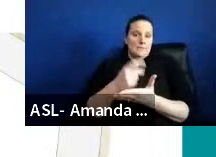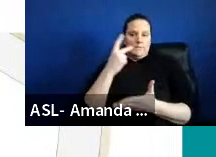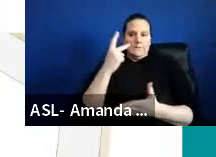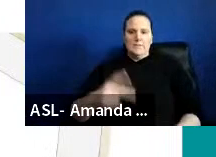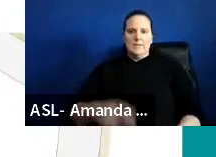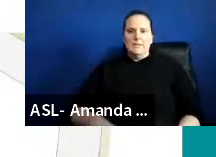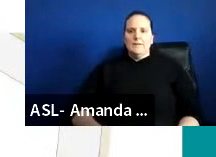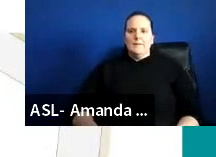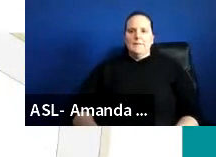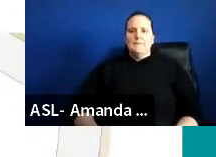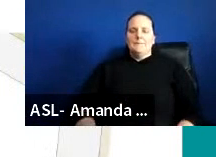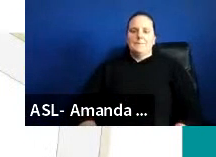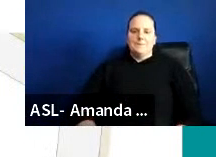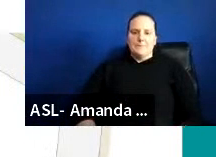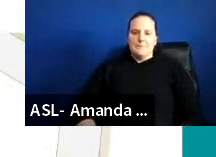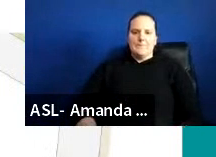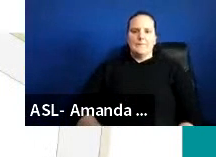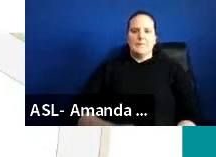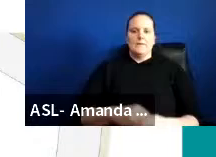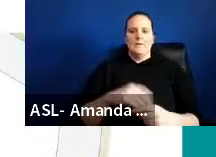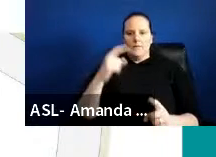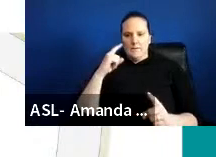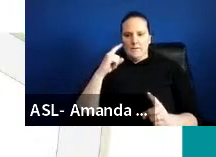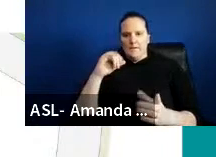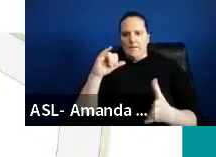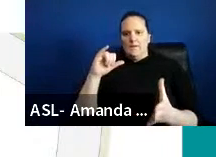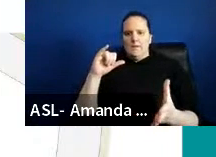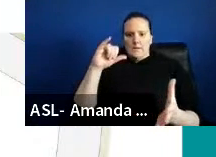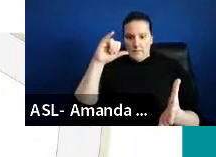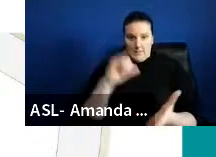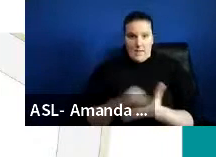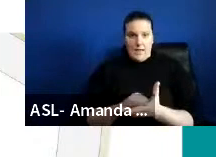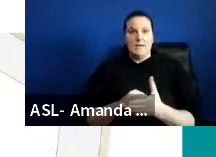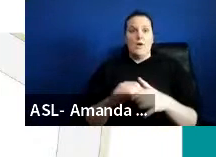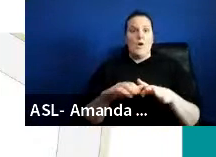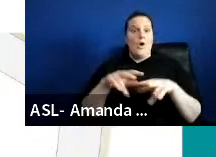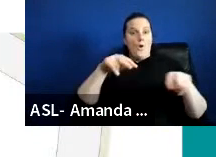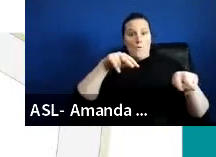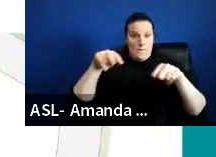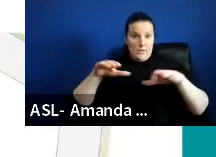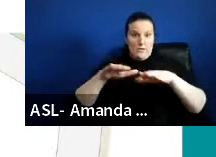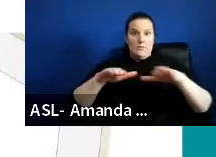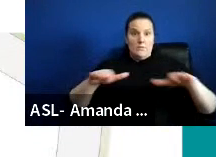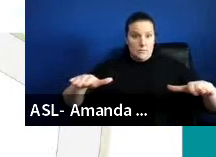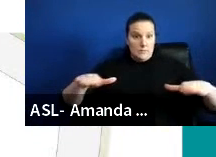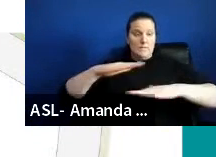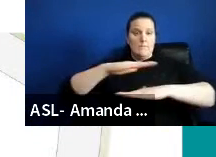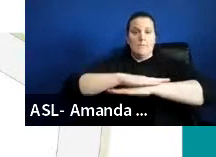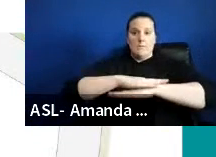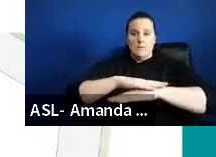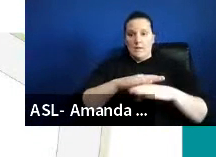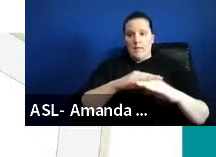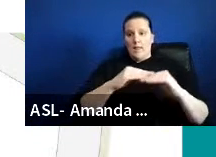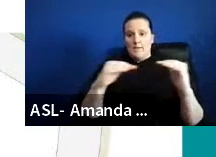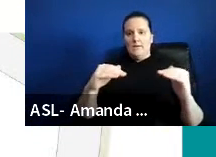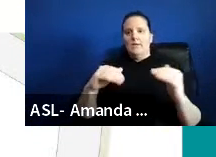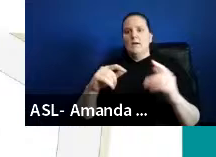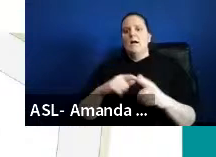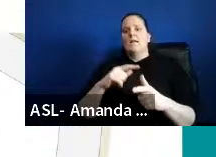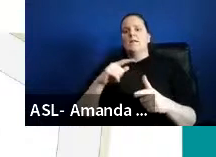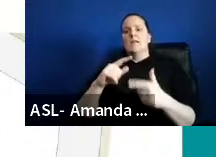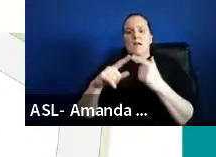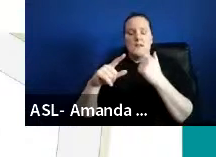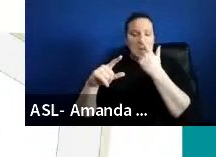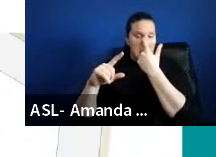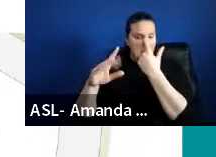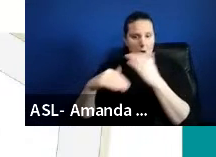So for each concept, we show one view at the platform level, which basically shows how the transit elements that